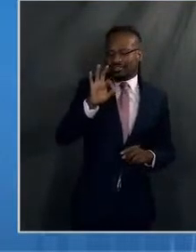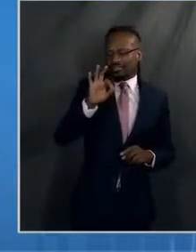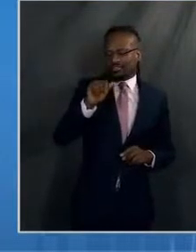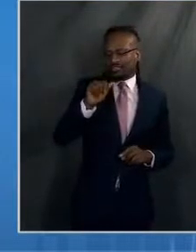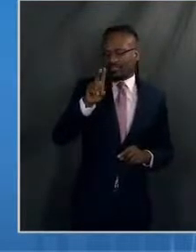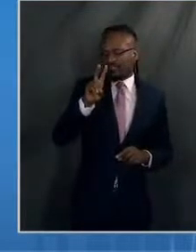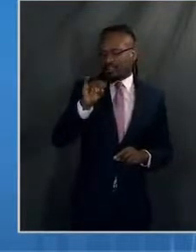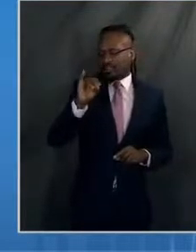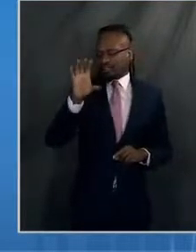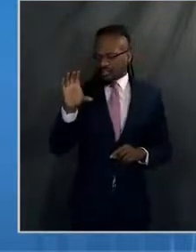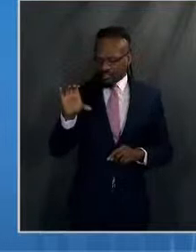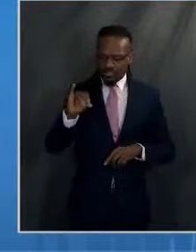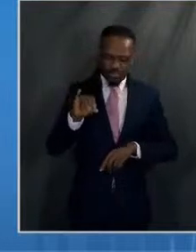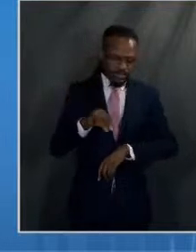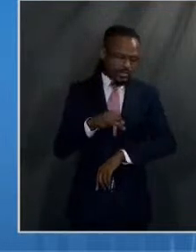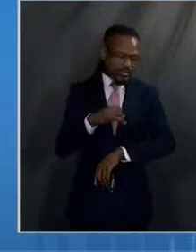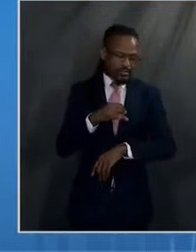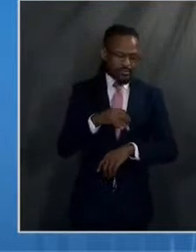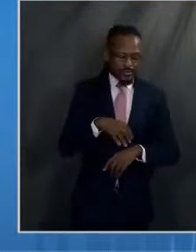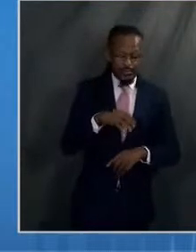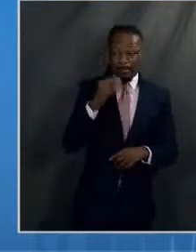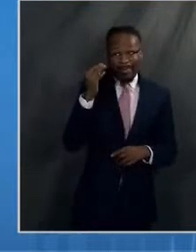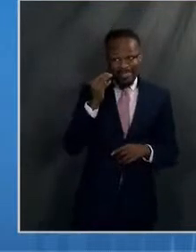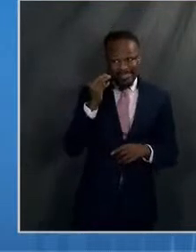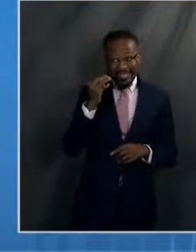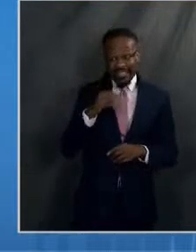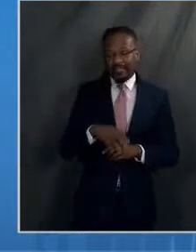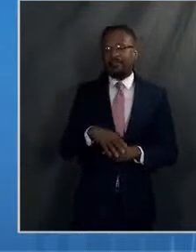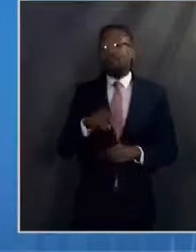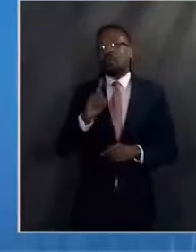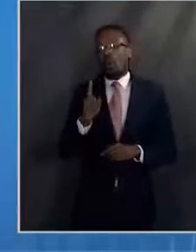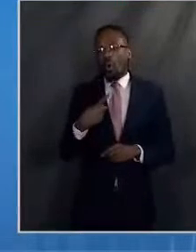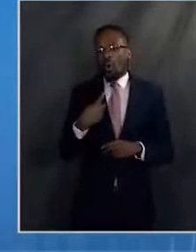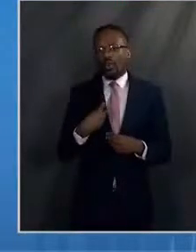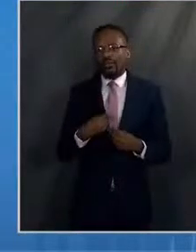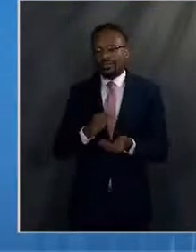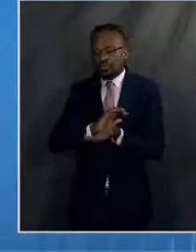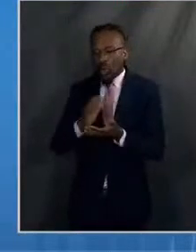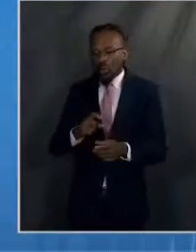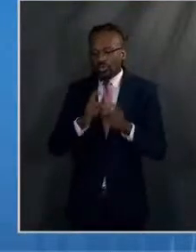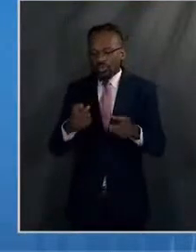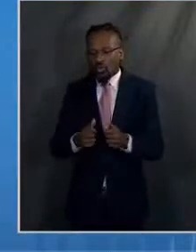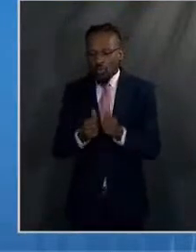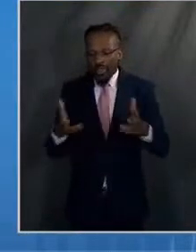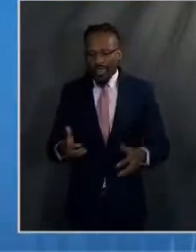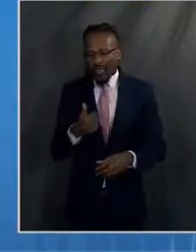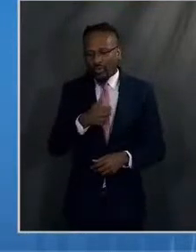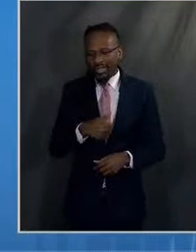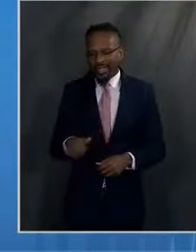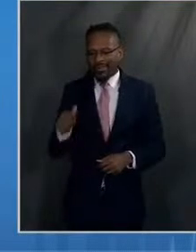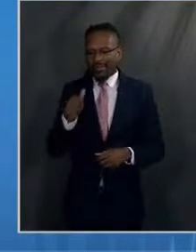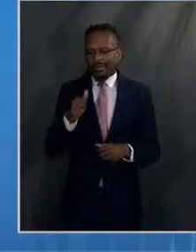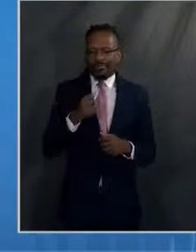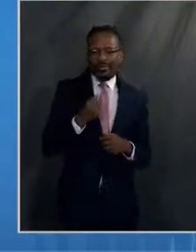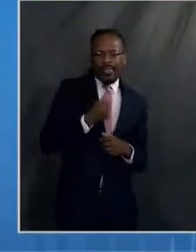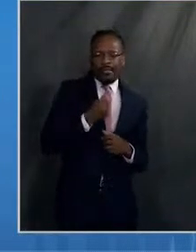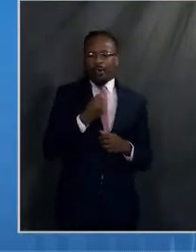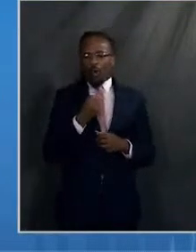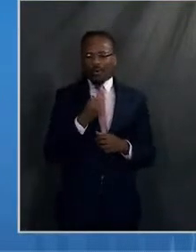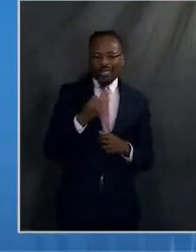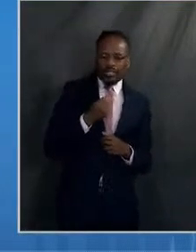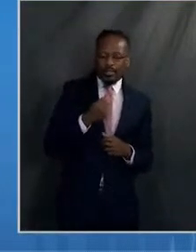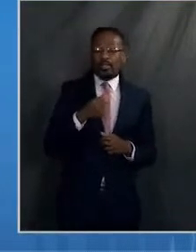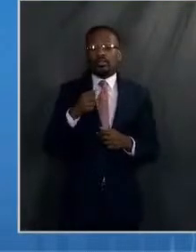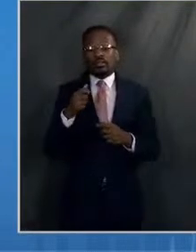Monday, that the U.S. should administer all the doses it has without holding any back, and then ideally